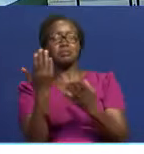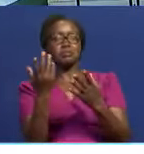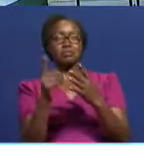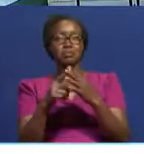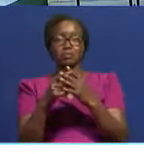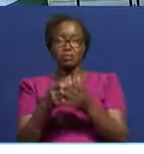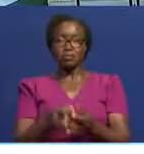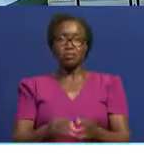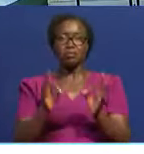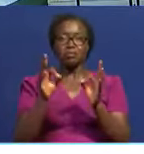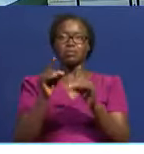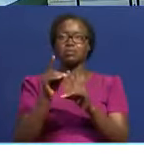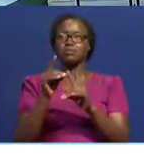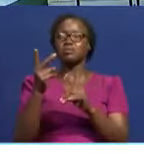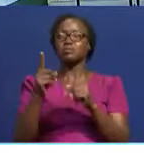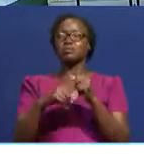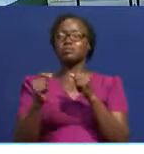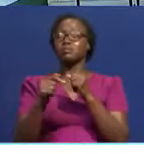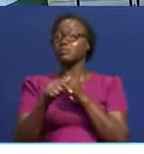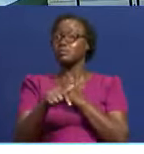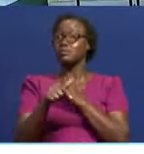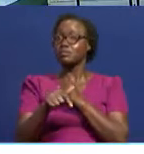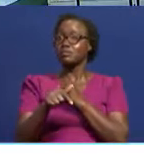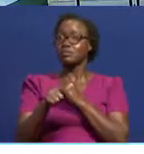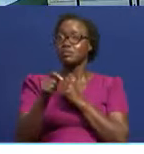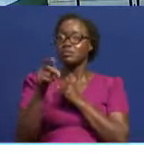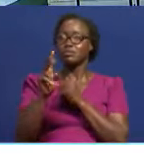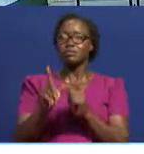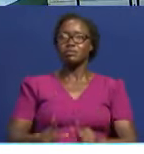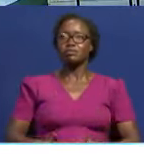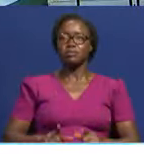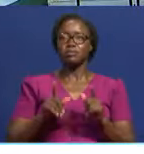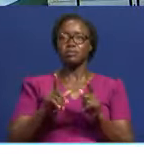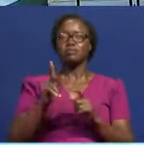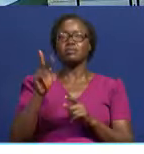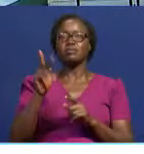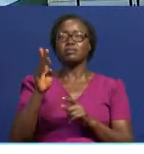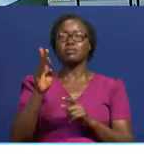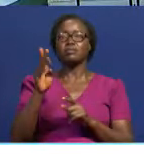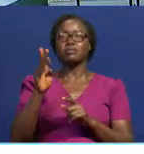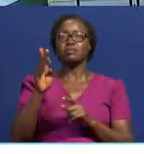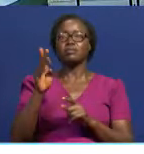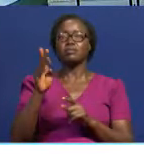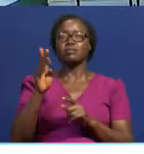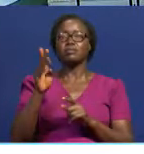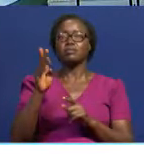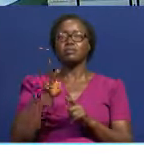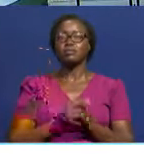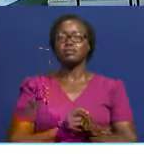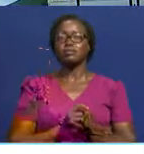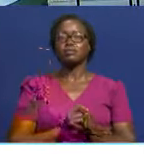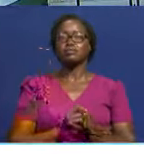began officially on the 26th of this month and televised live on KBC.